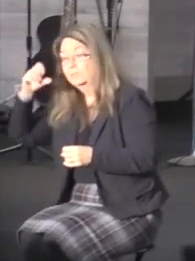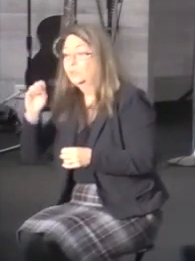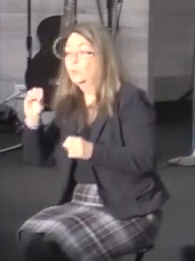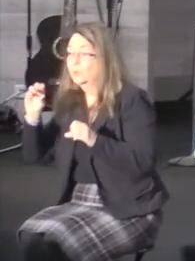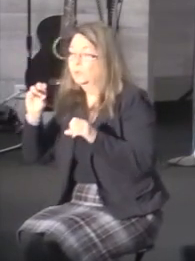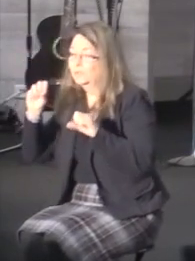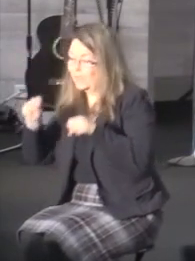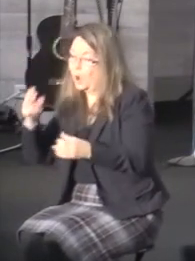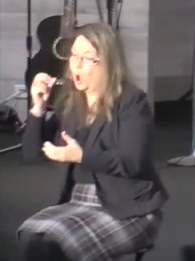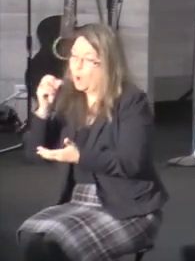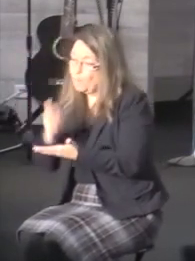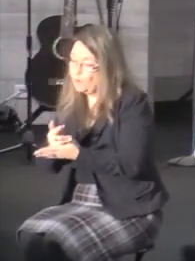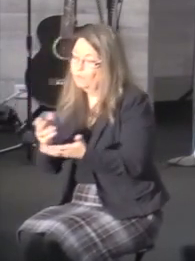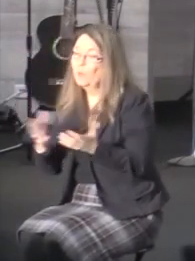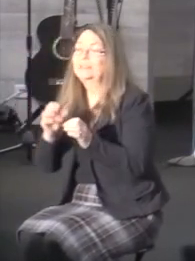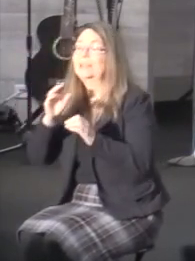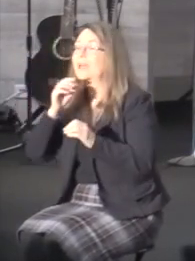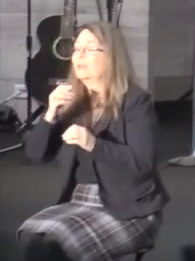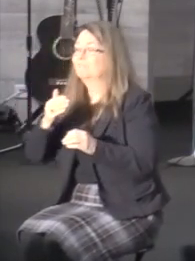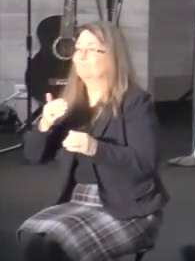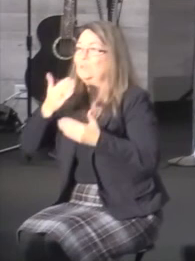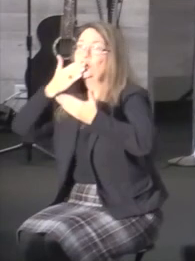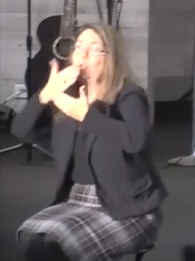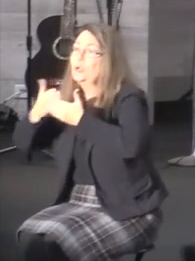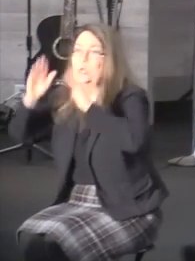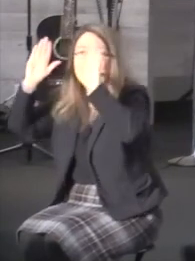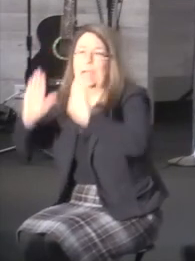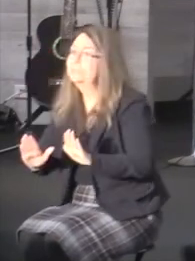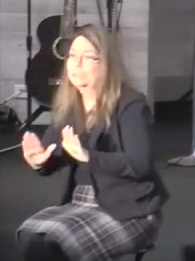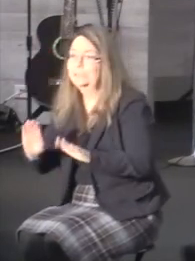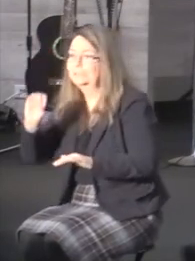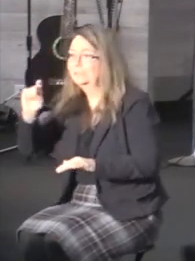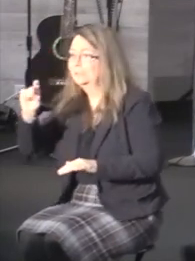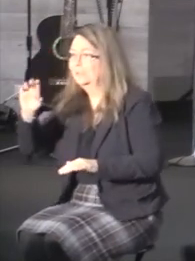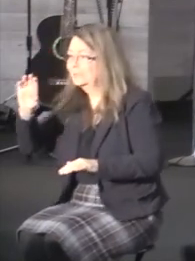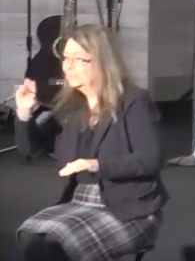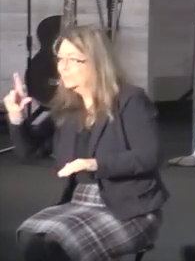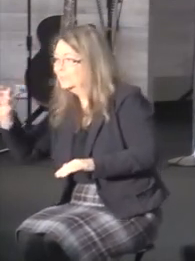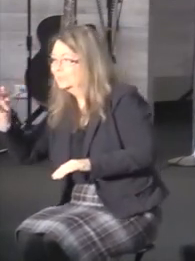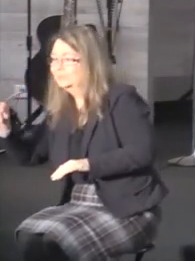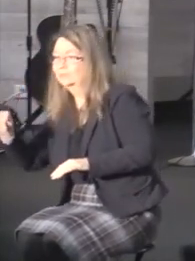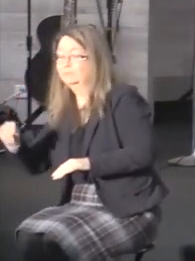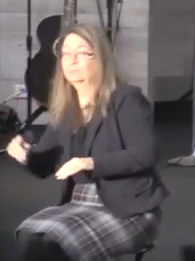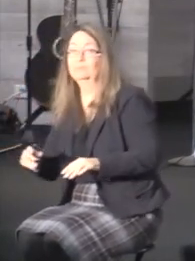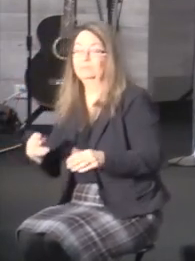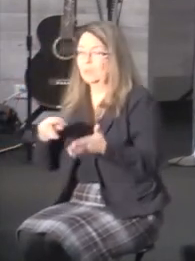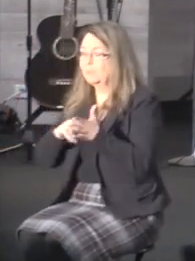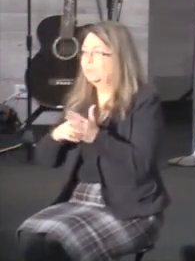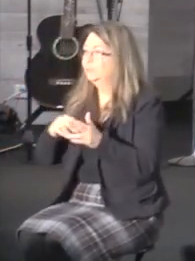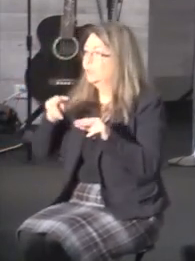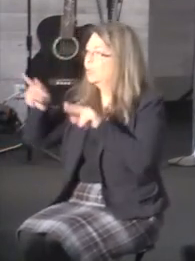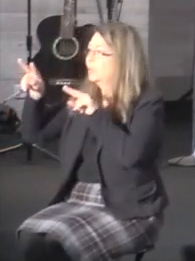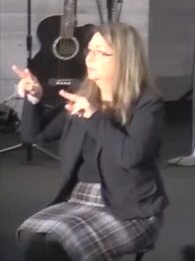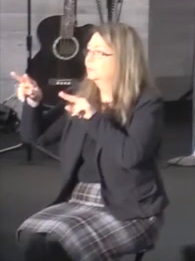To approve what is excellent means to test by trial. They actually would use this word to pick something up and stare at it in the gaze of the sun